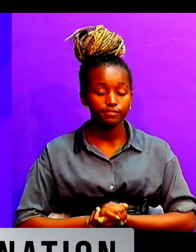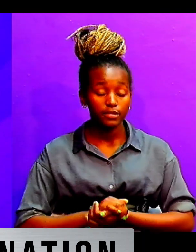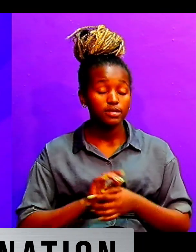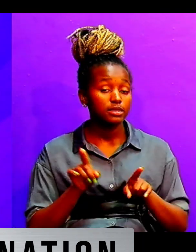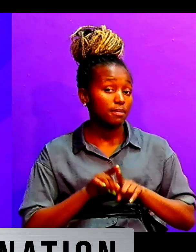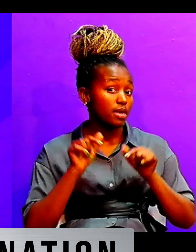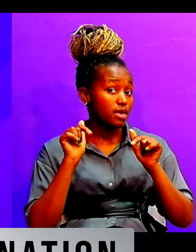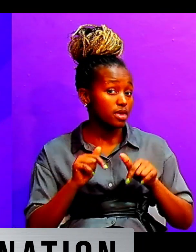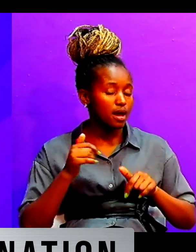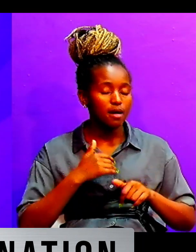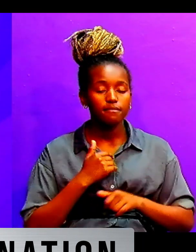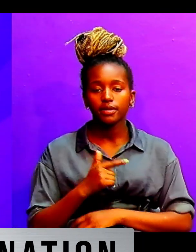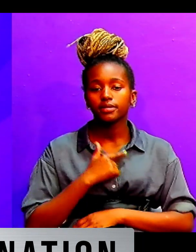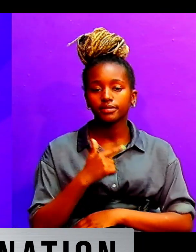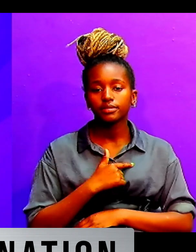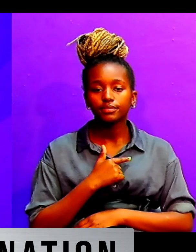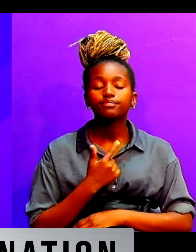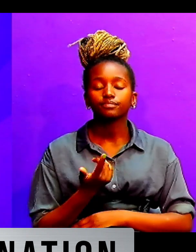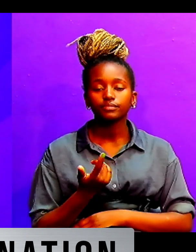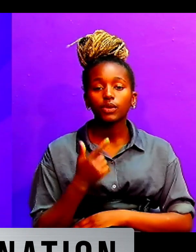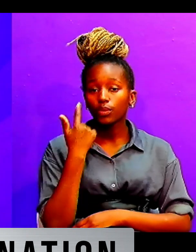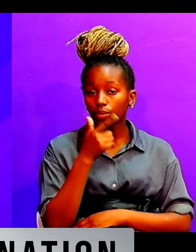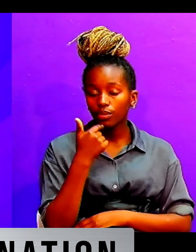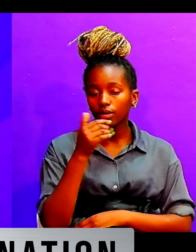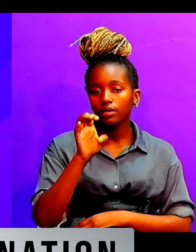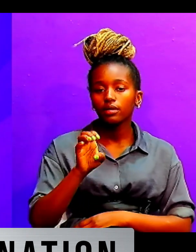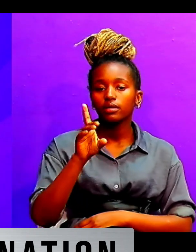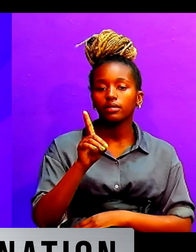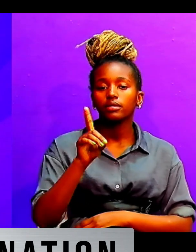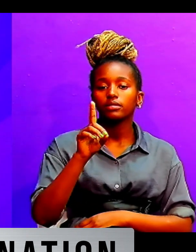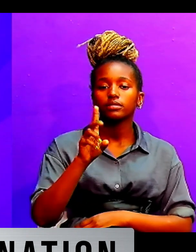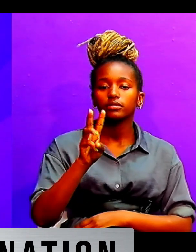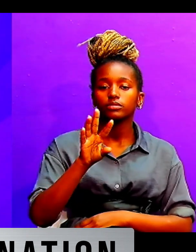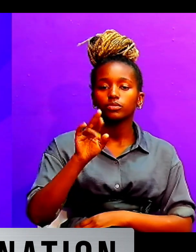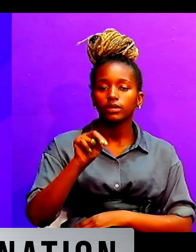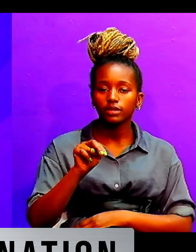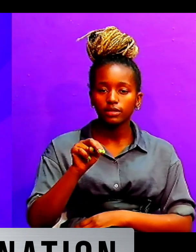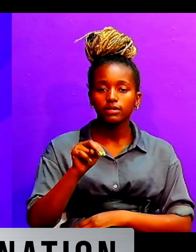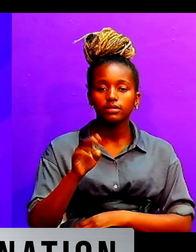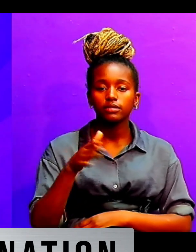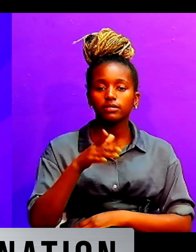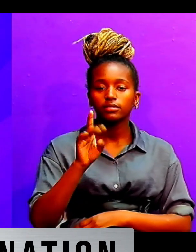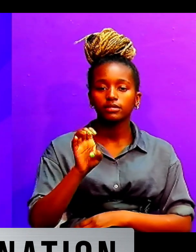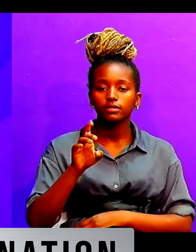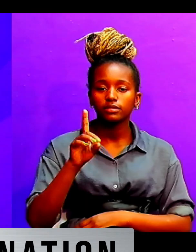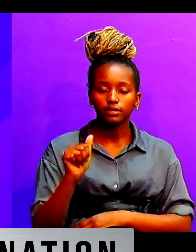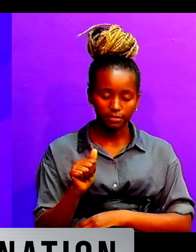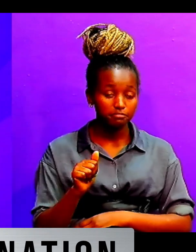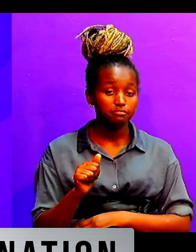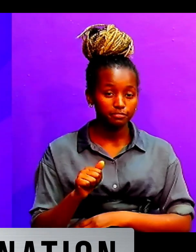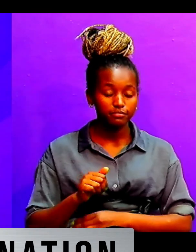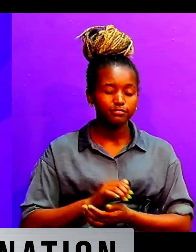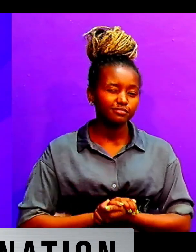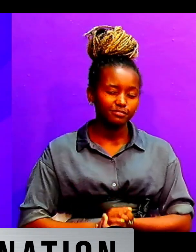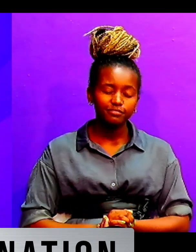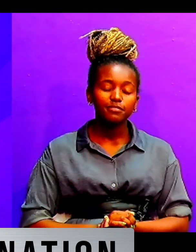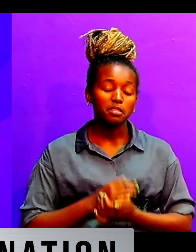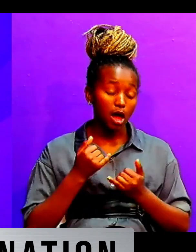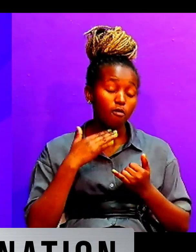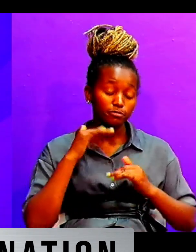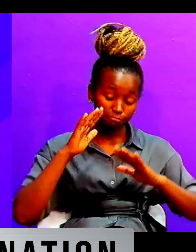you. The one and only Edwin Deda. Did I say that correctly? Yes. Hey, wacha nikupungie